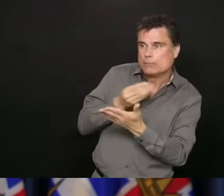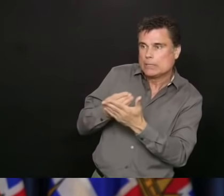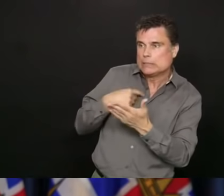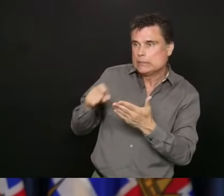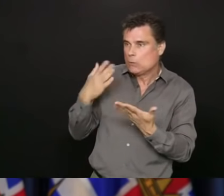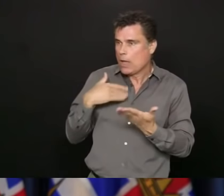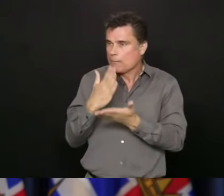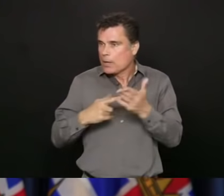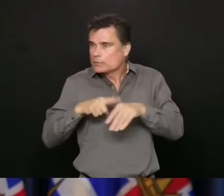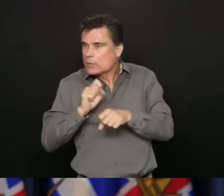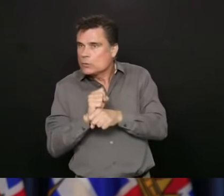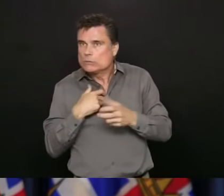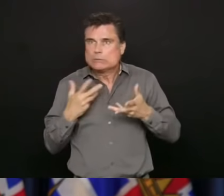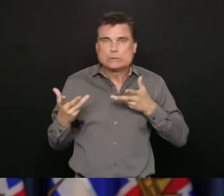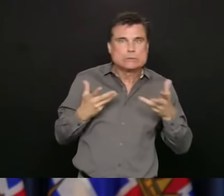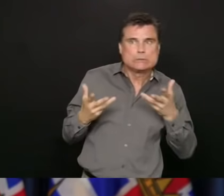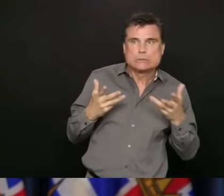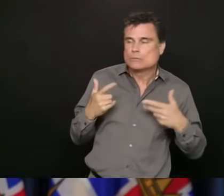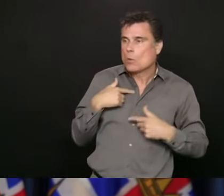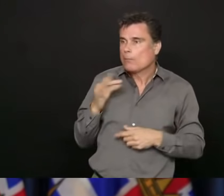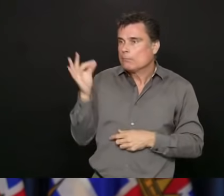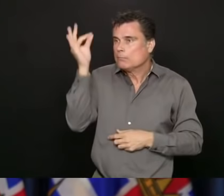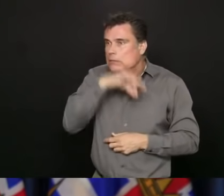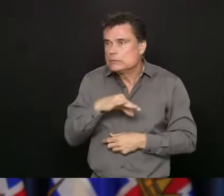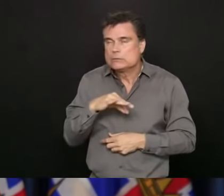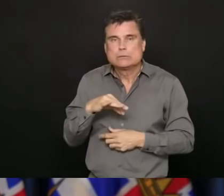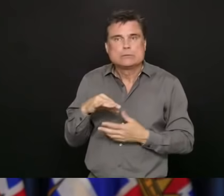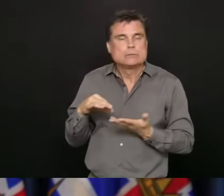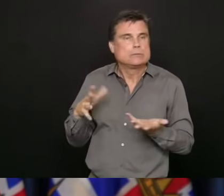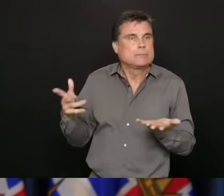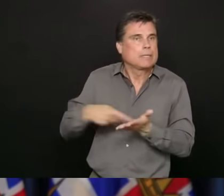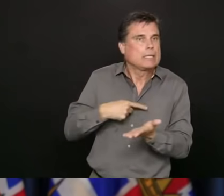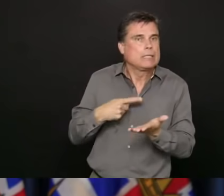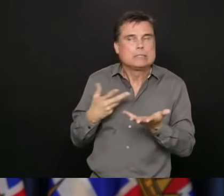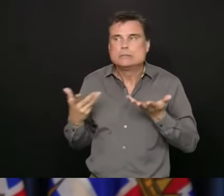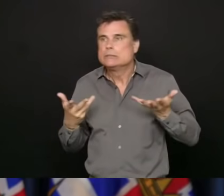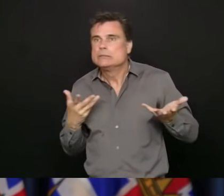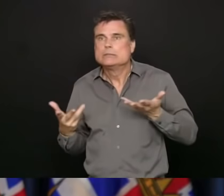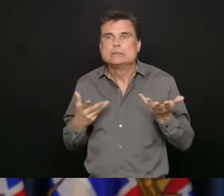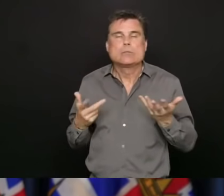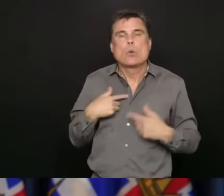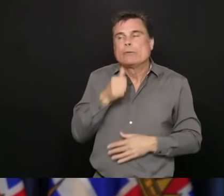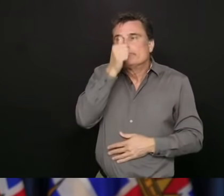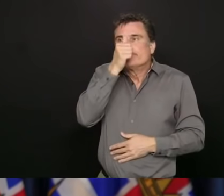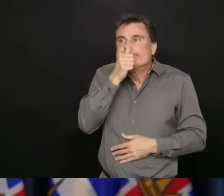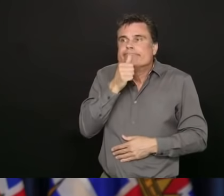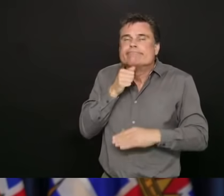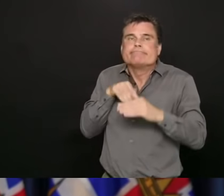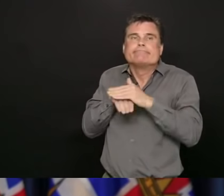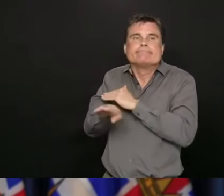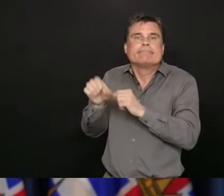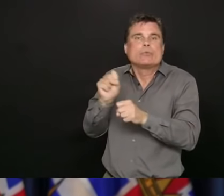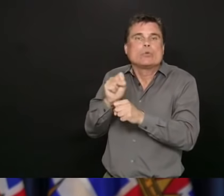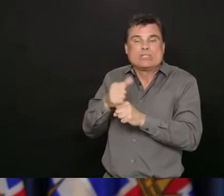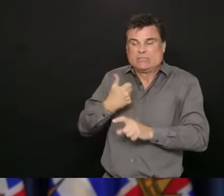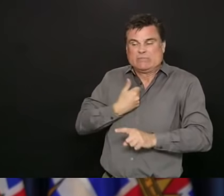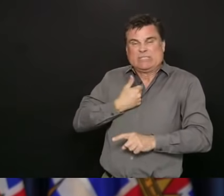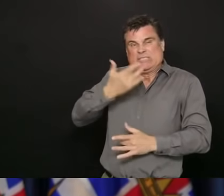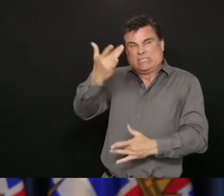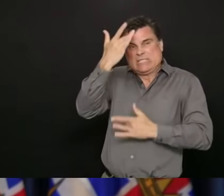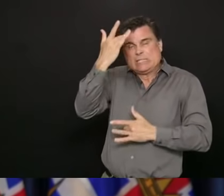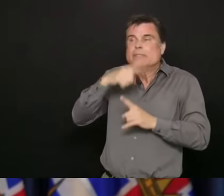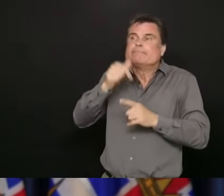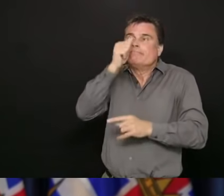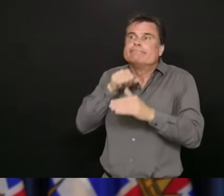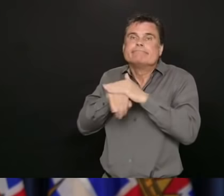good question, and we've been grappling with that for a number of weeks. When Dr. Henry made it abundantly clear that no longer